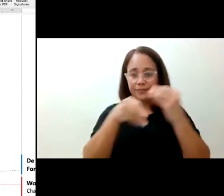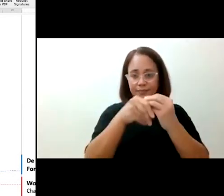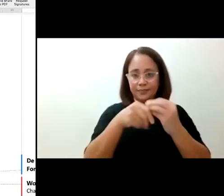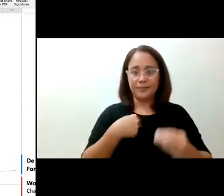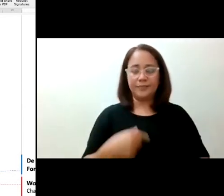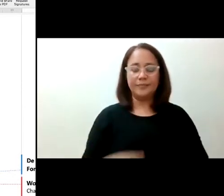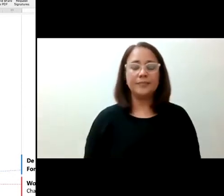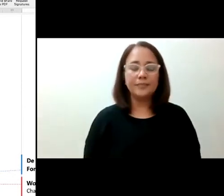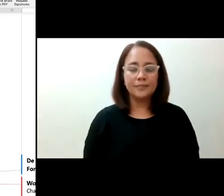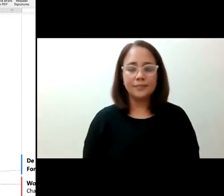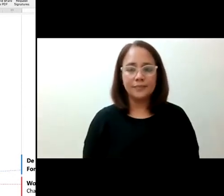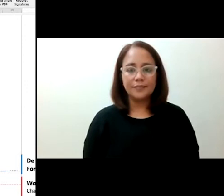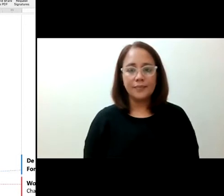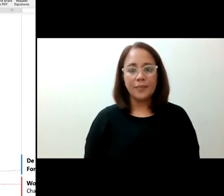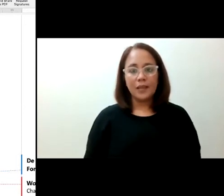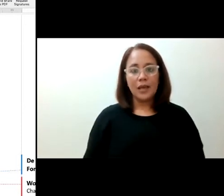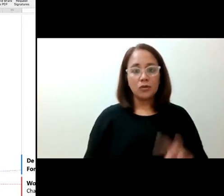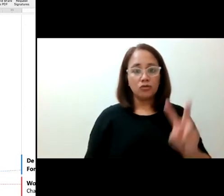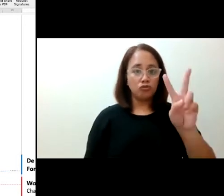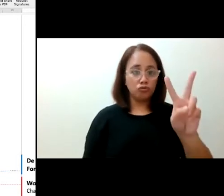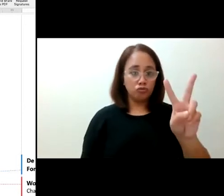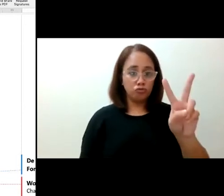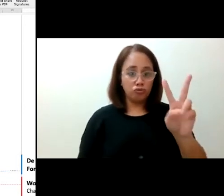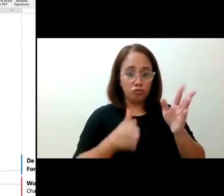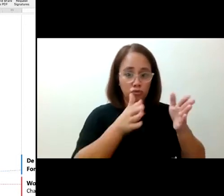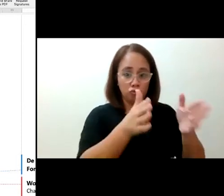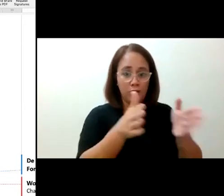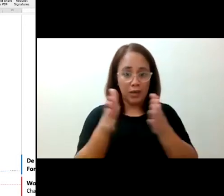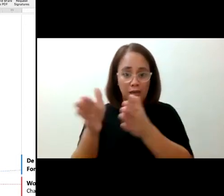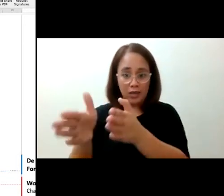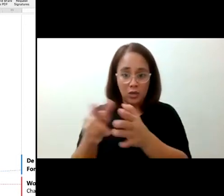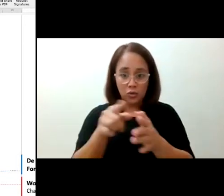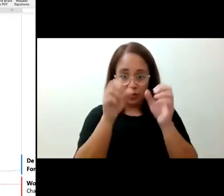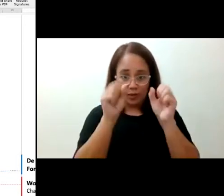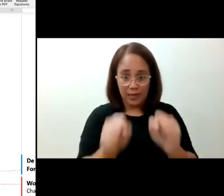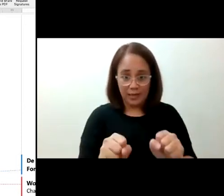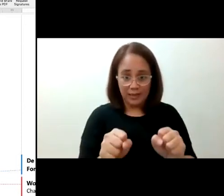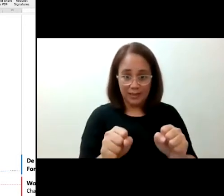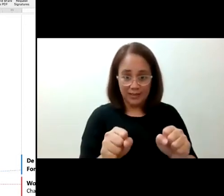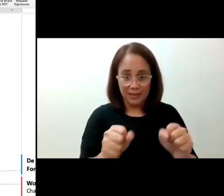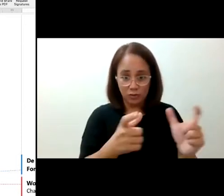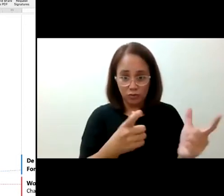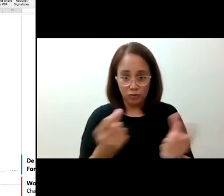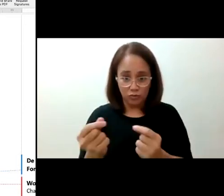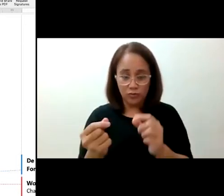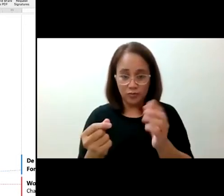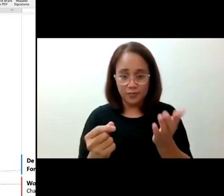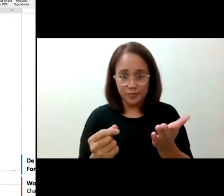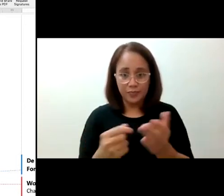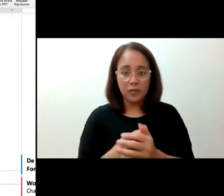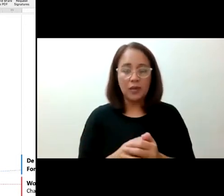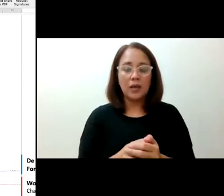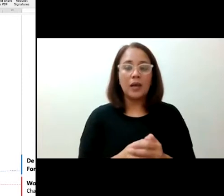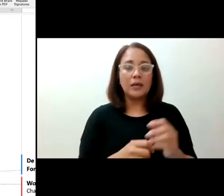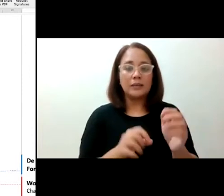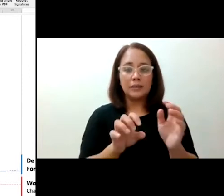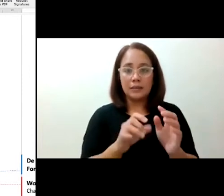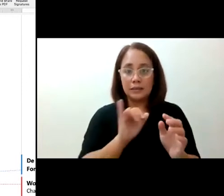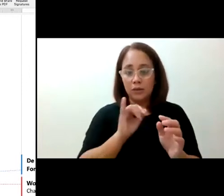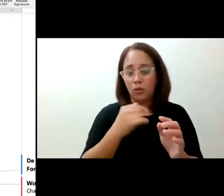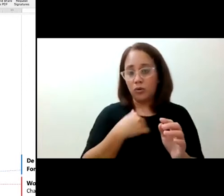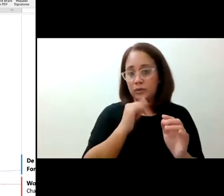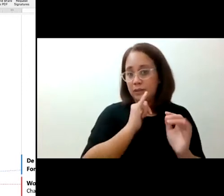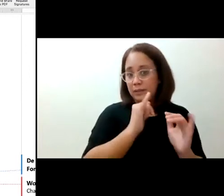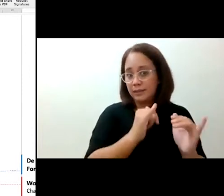So there are two ways you can do this. You can do it like I did it. Who